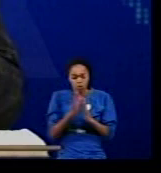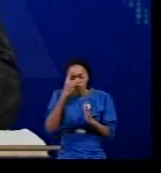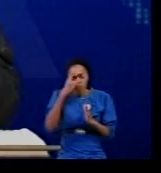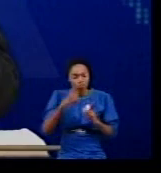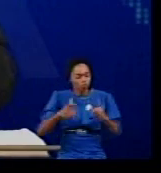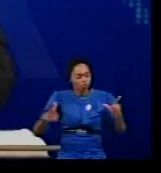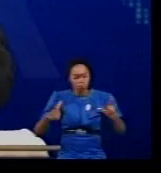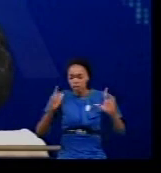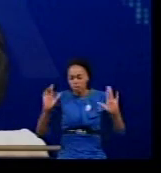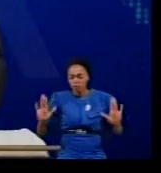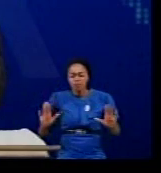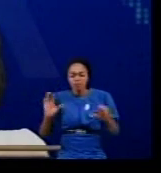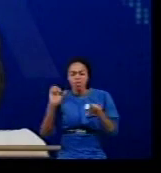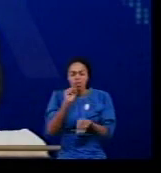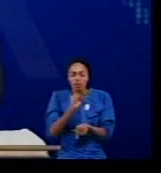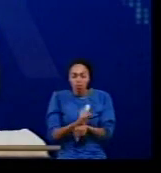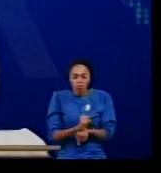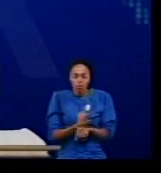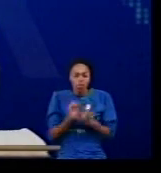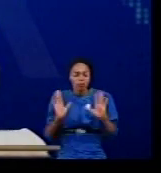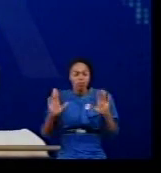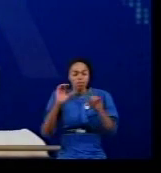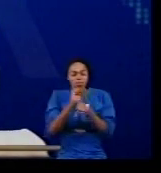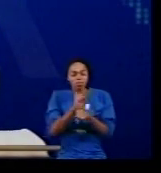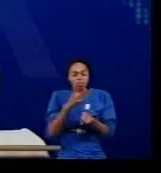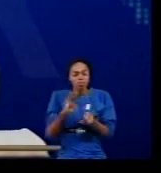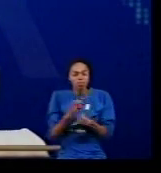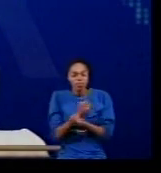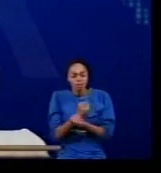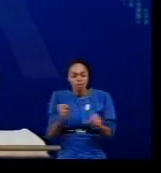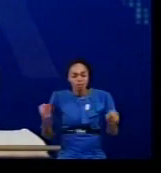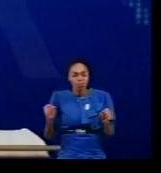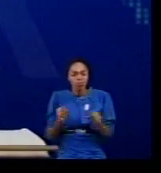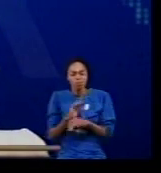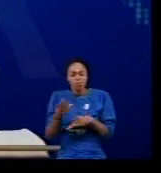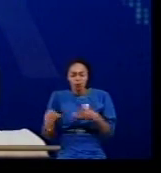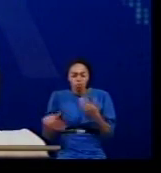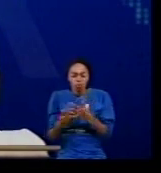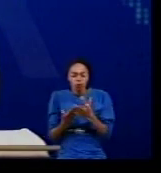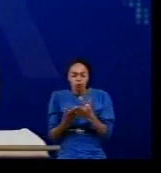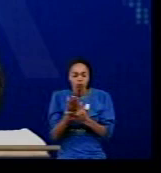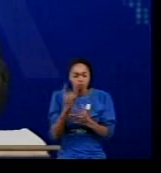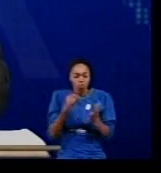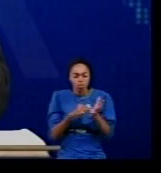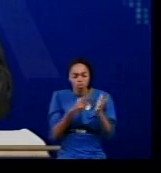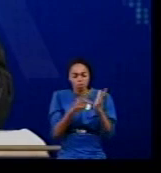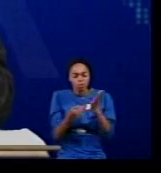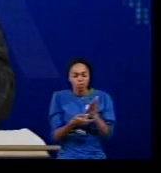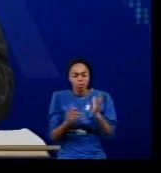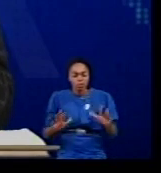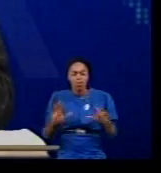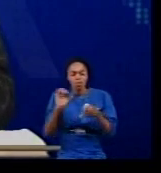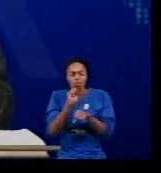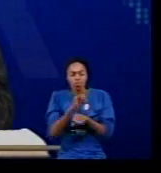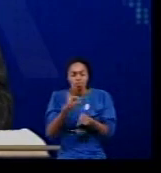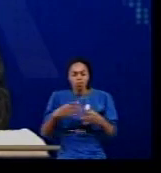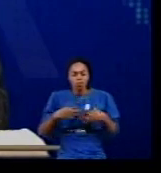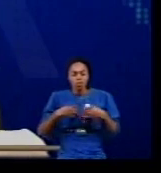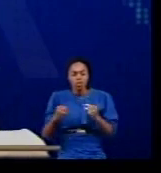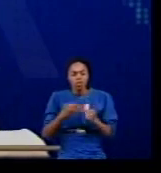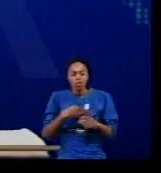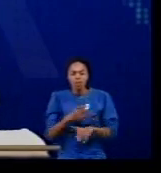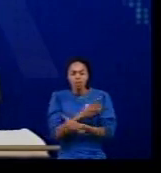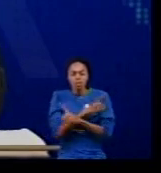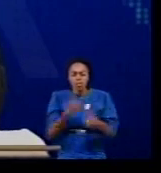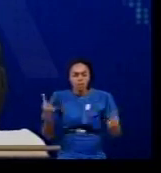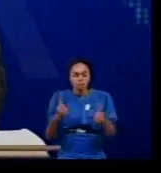were. I'm not strong. I'm weak. And even some people even continue to say, I am a sinner saved by grace. No, you are